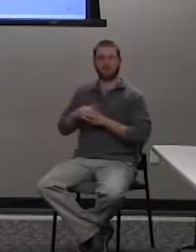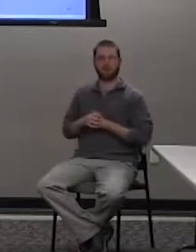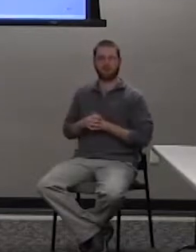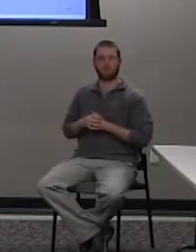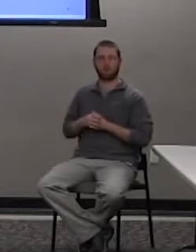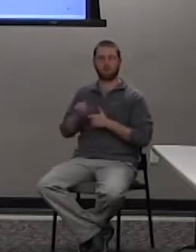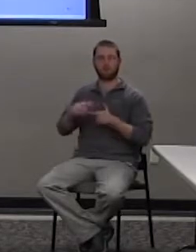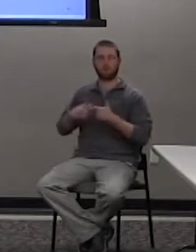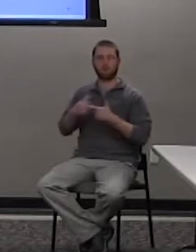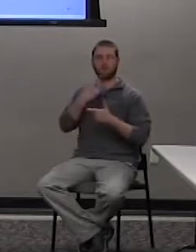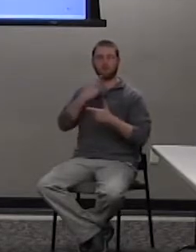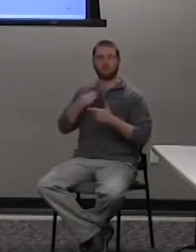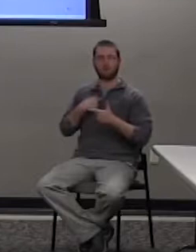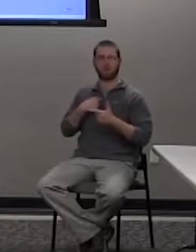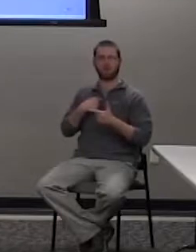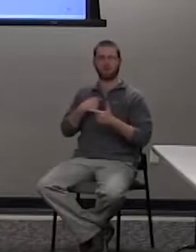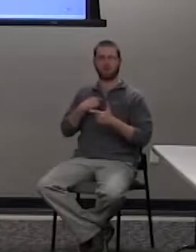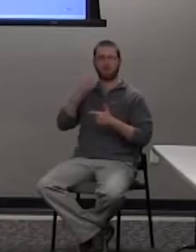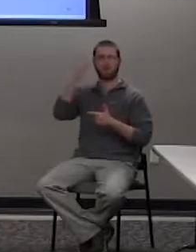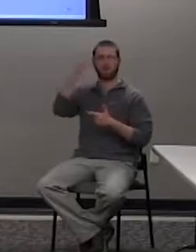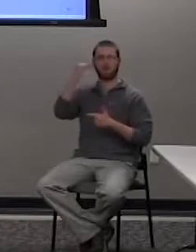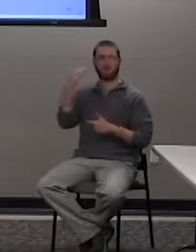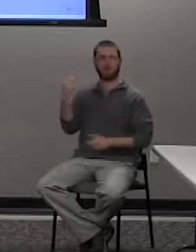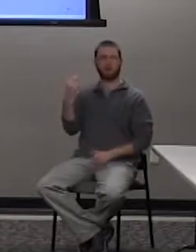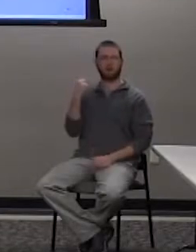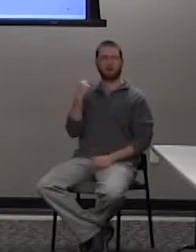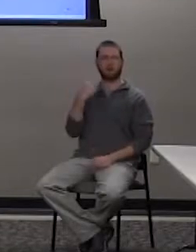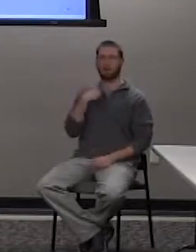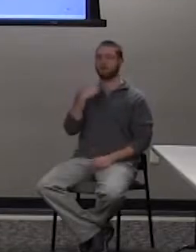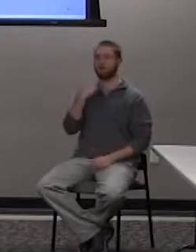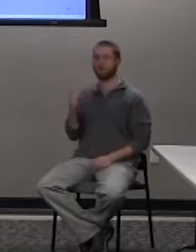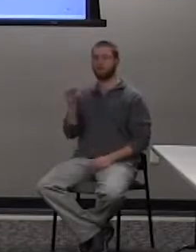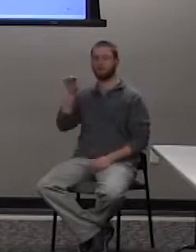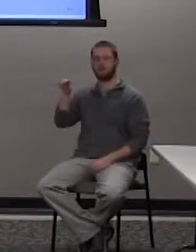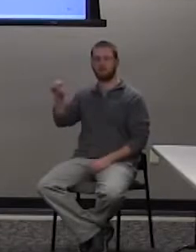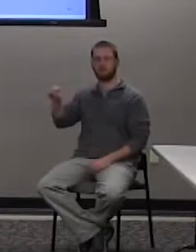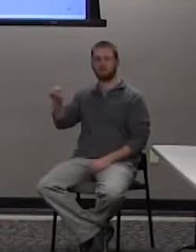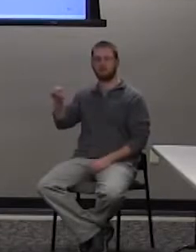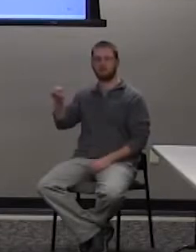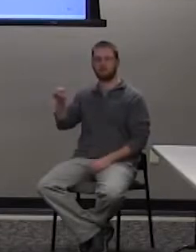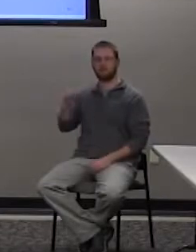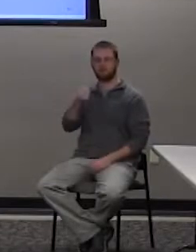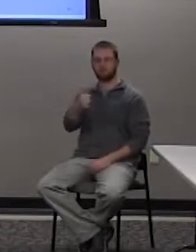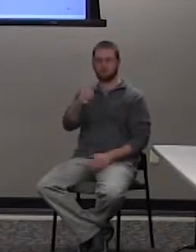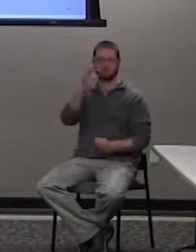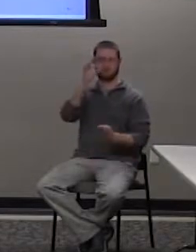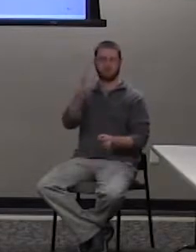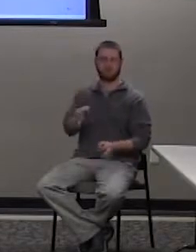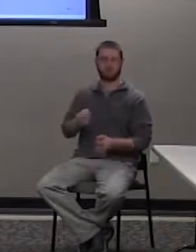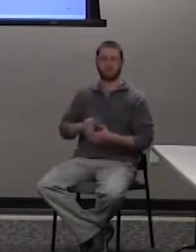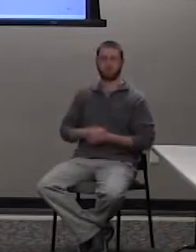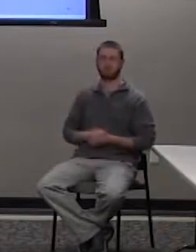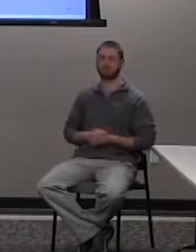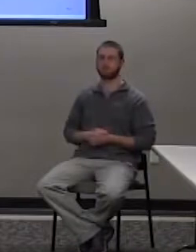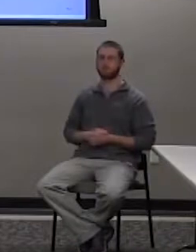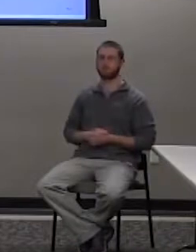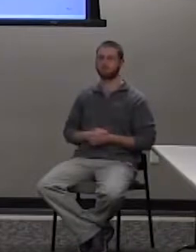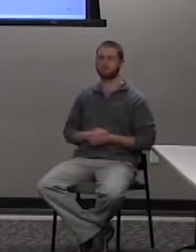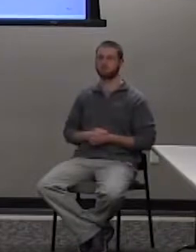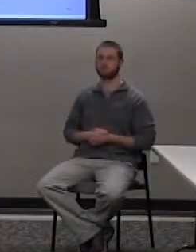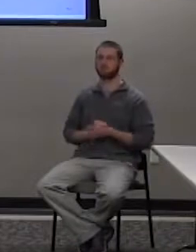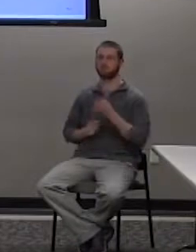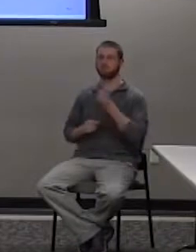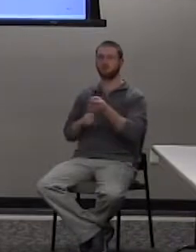then tell me why no, and I'll tell you why yes, and then you can make a decision. Yes, sir. What